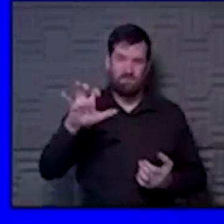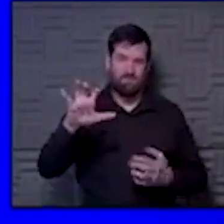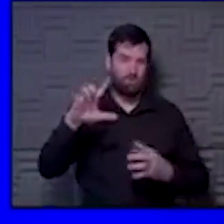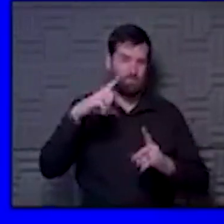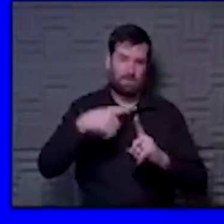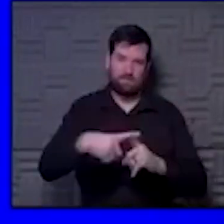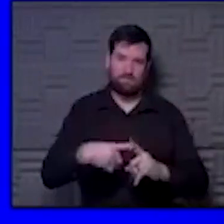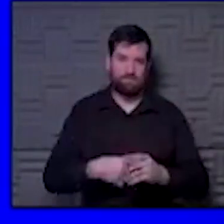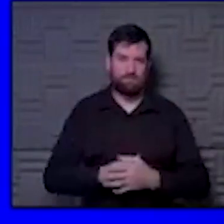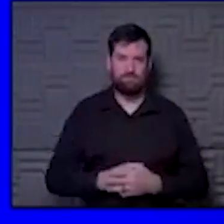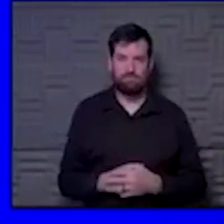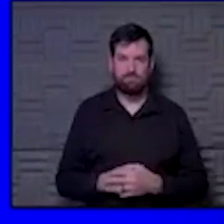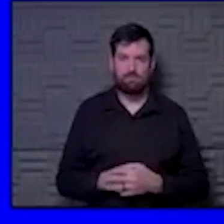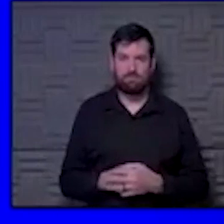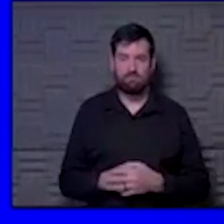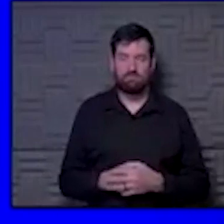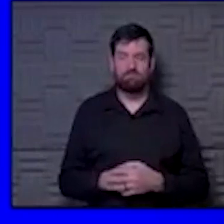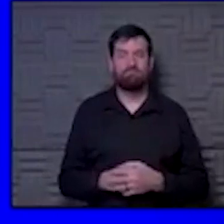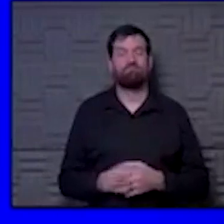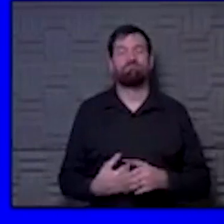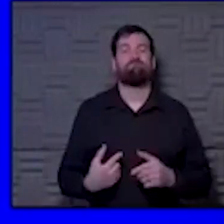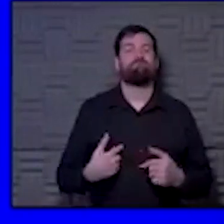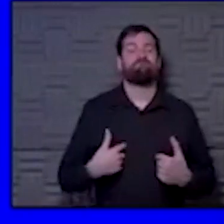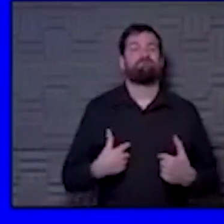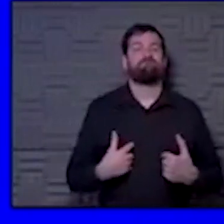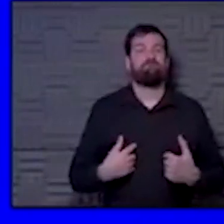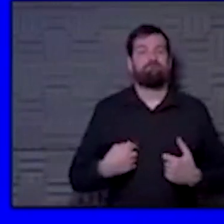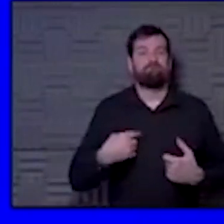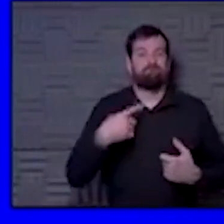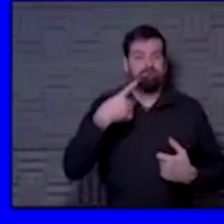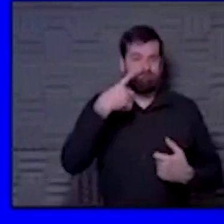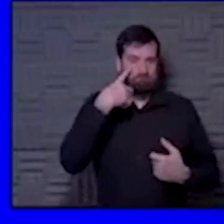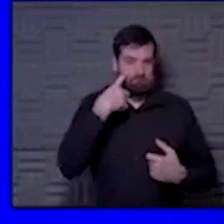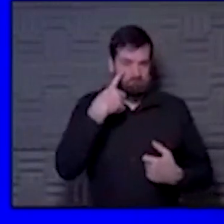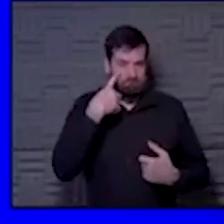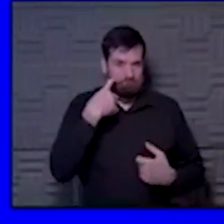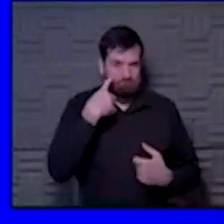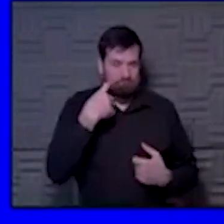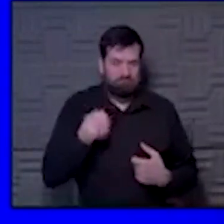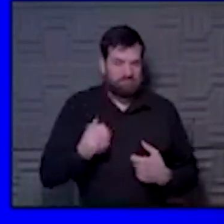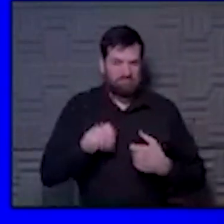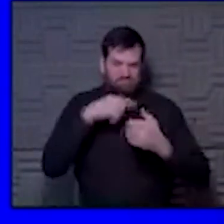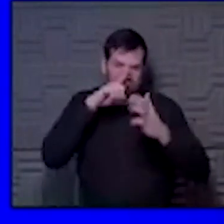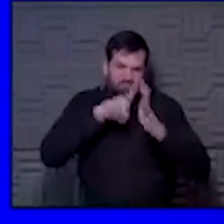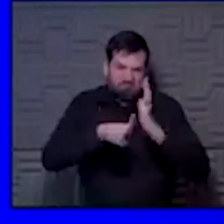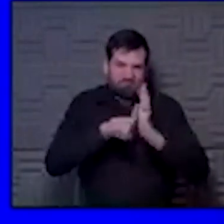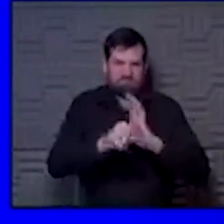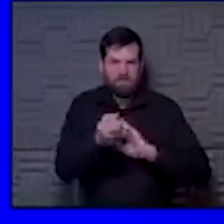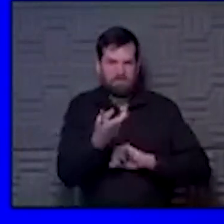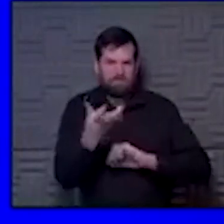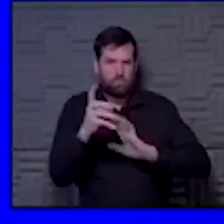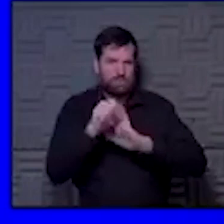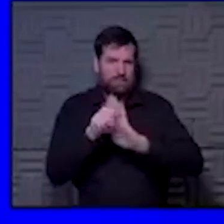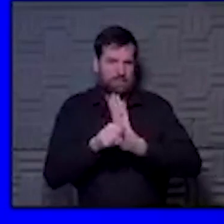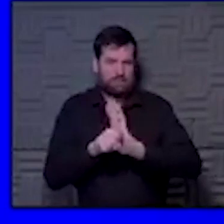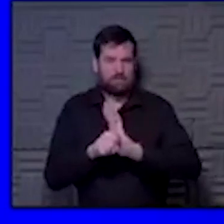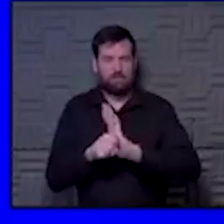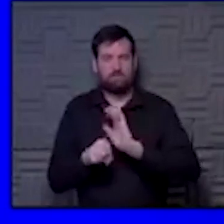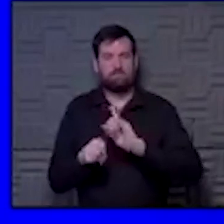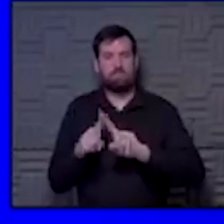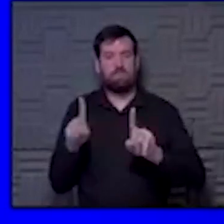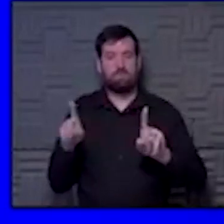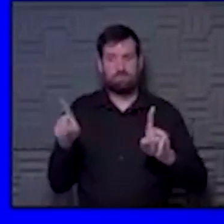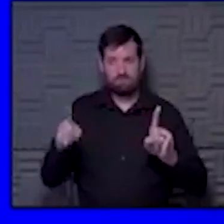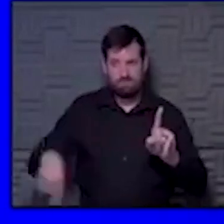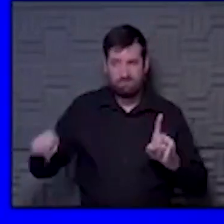positive tests. Yeah. And I would venture to say, I was only able to deep dive into a couple states that looked like they had more. I would venture to say